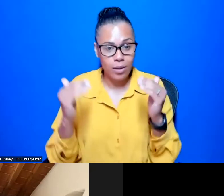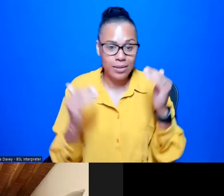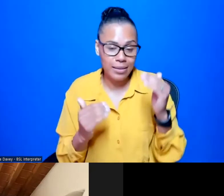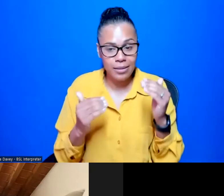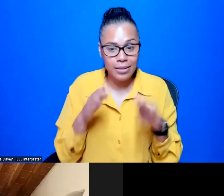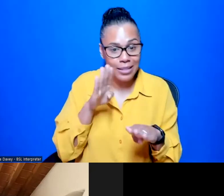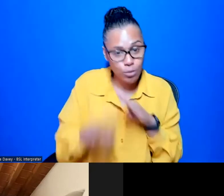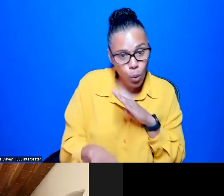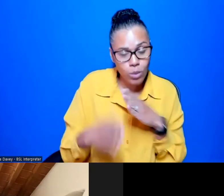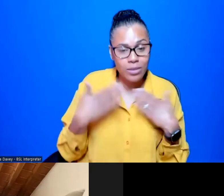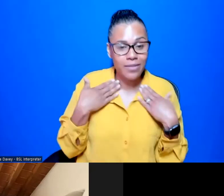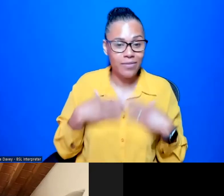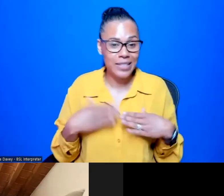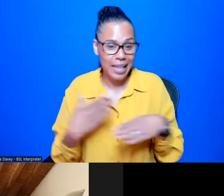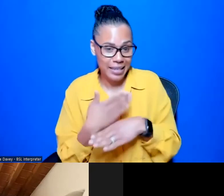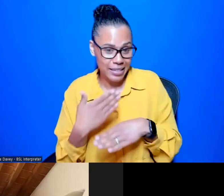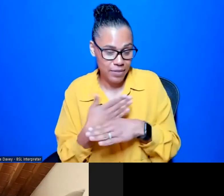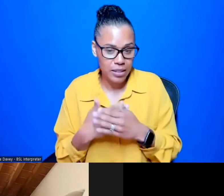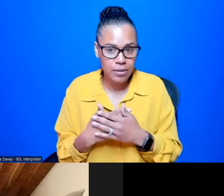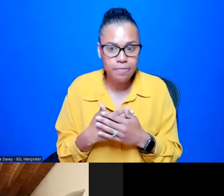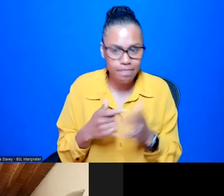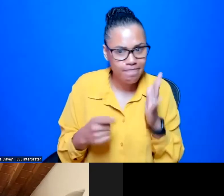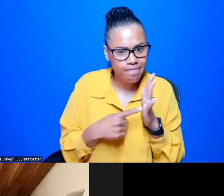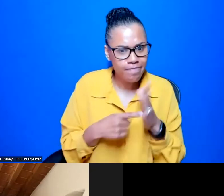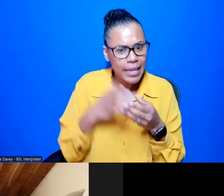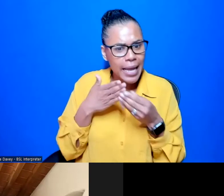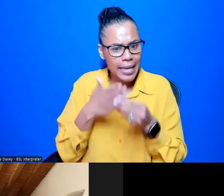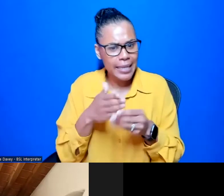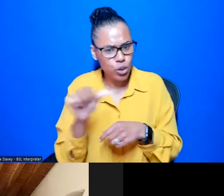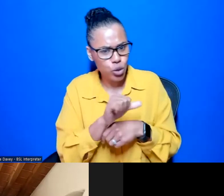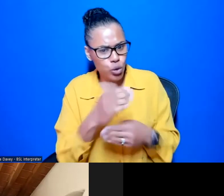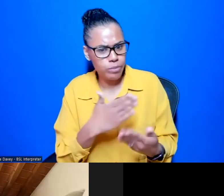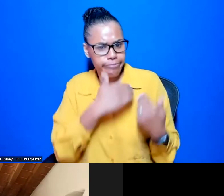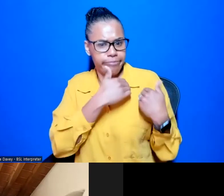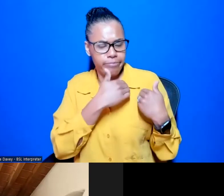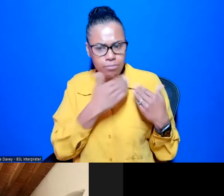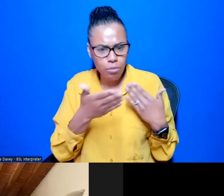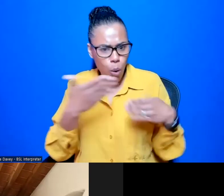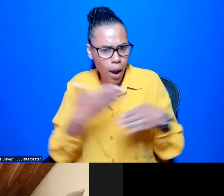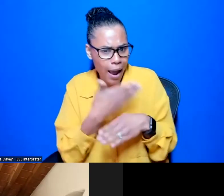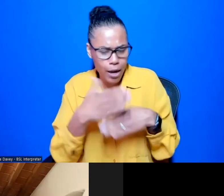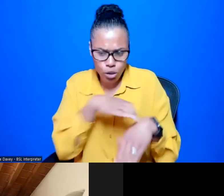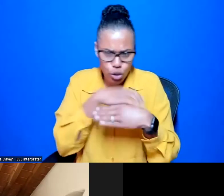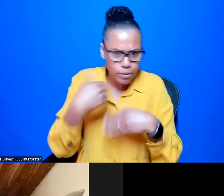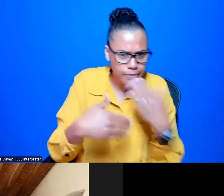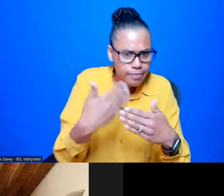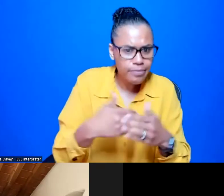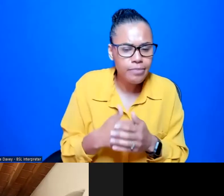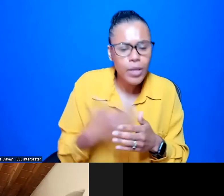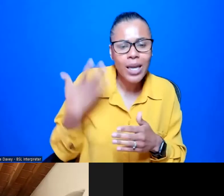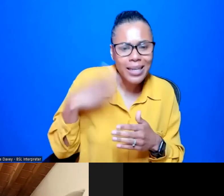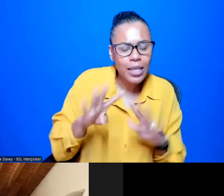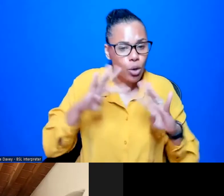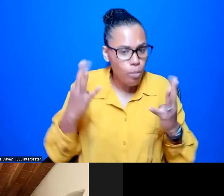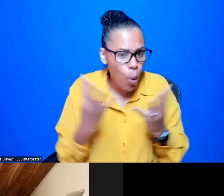activity, and the need for leaders to do more, the need for greater representation at board level, at